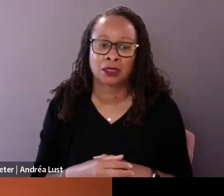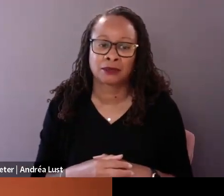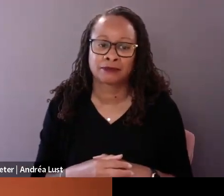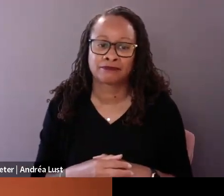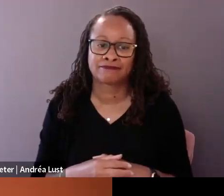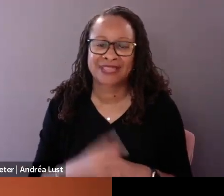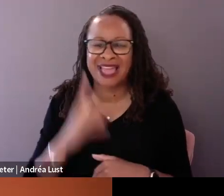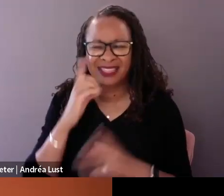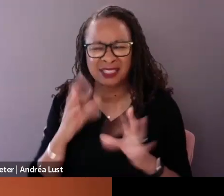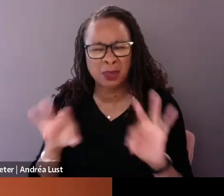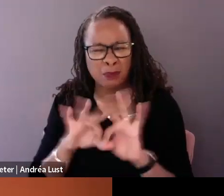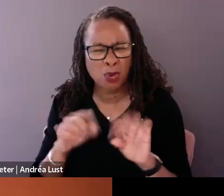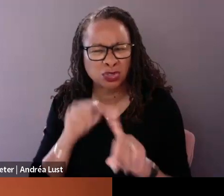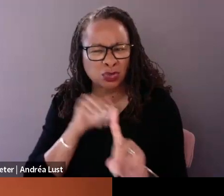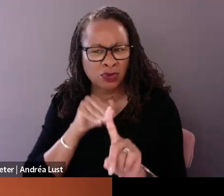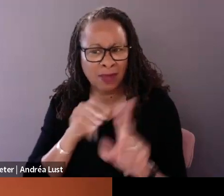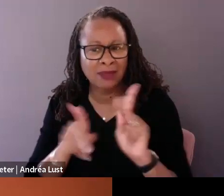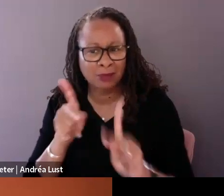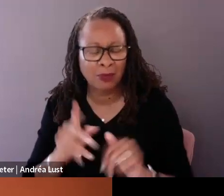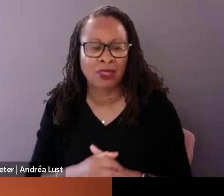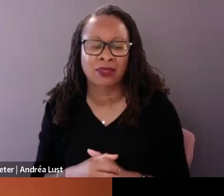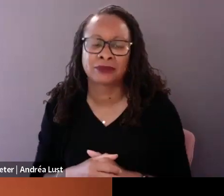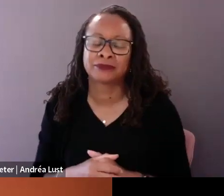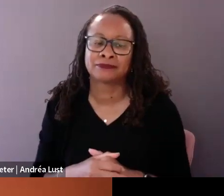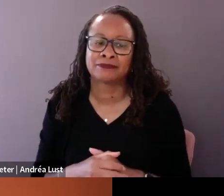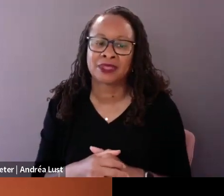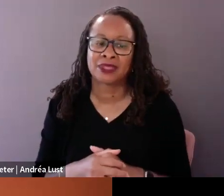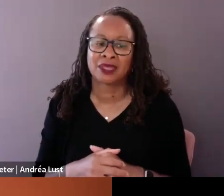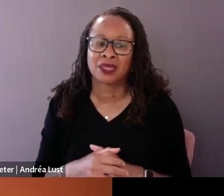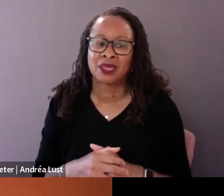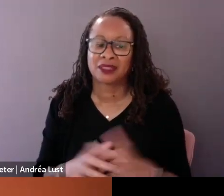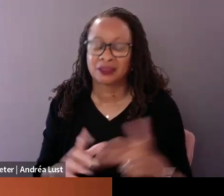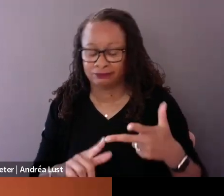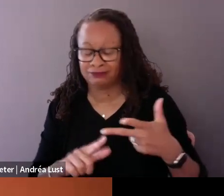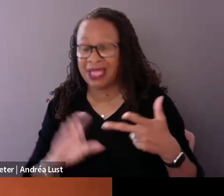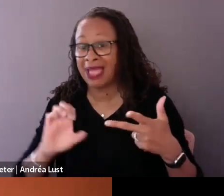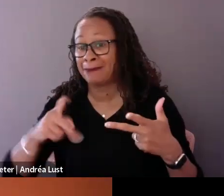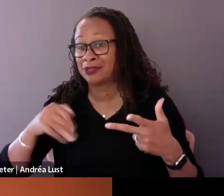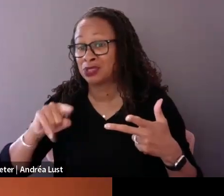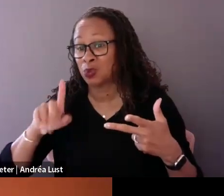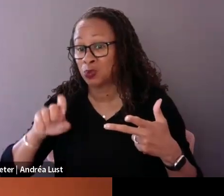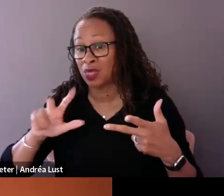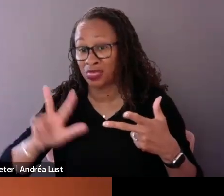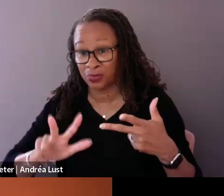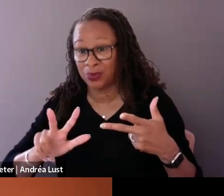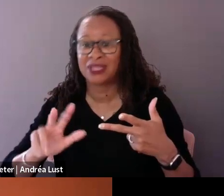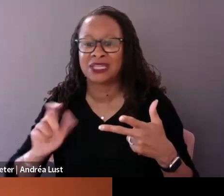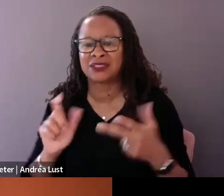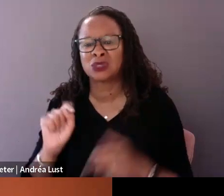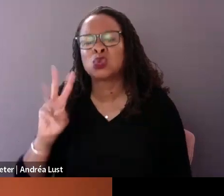which I think is important to remind people, that in episode three there is a kind of twist that gives you